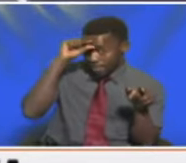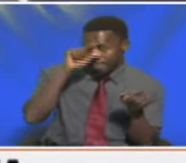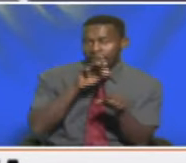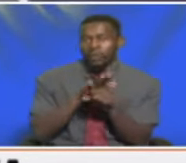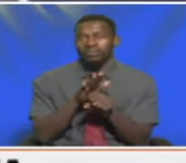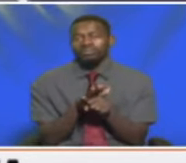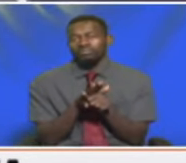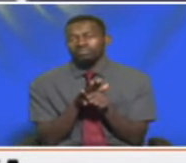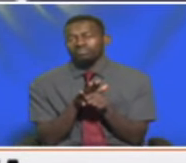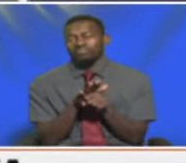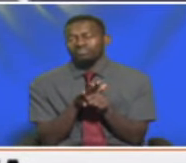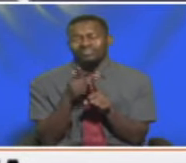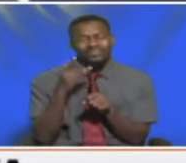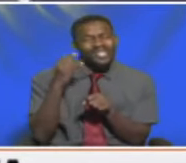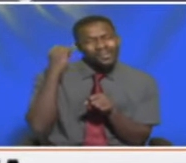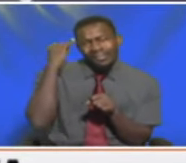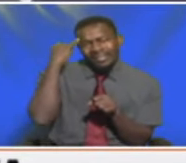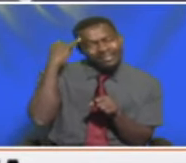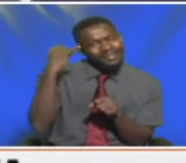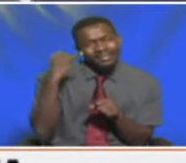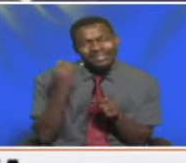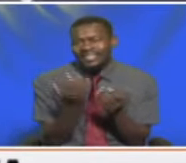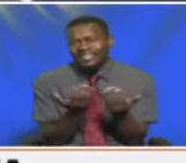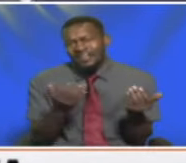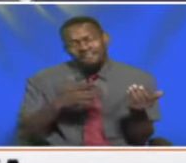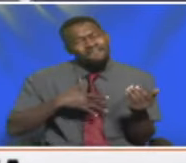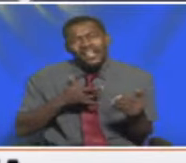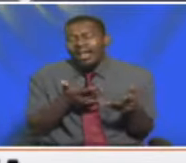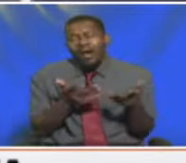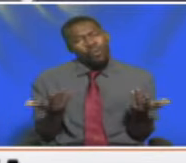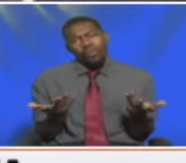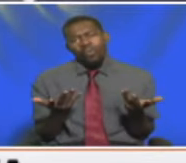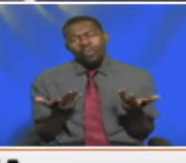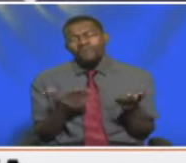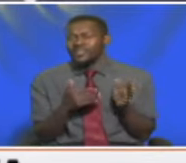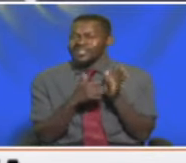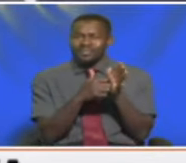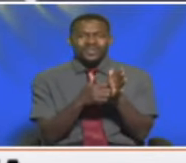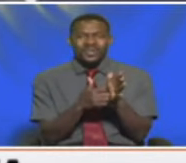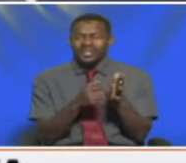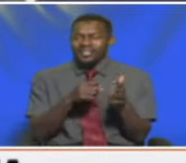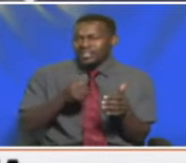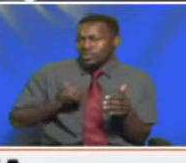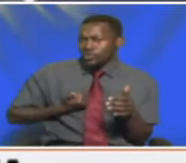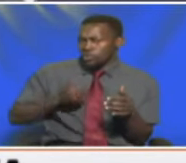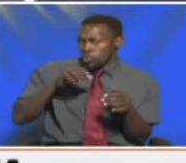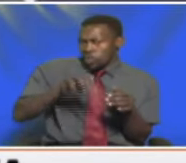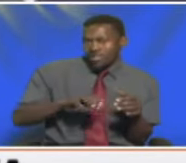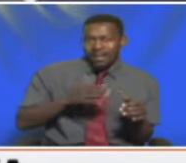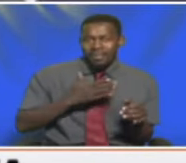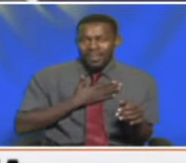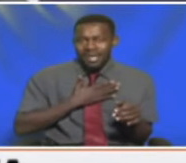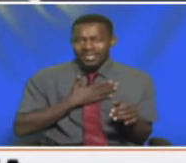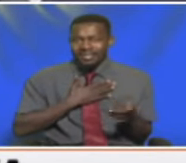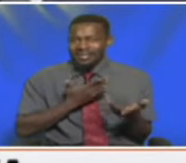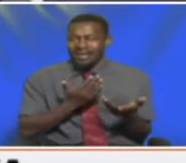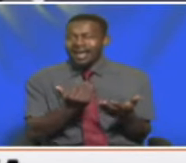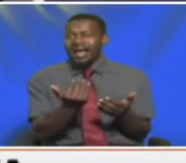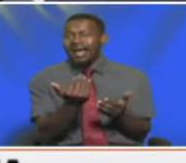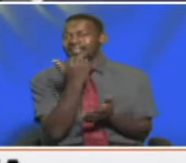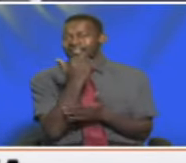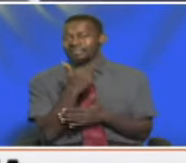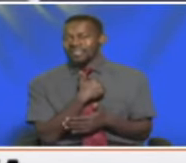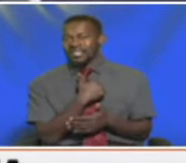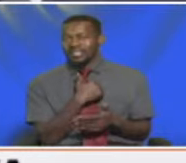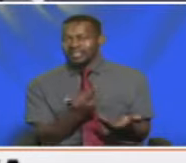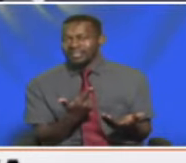Can imagine what the children are going through. In fact, my daughter who is away brought it to our attention because we have a family WhatsApp group